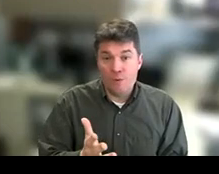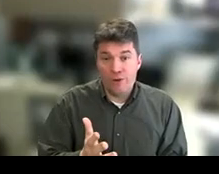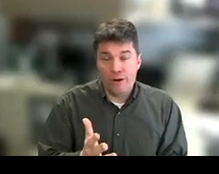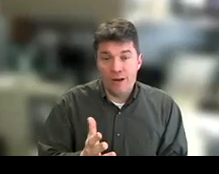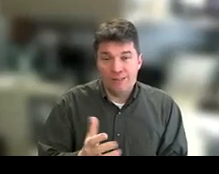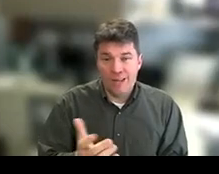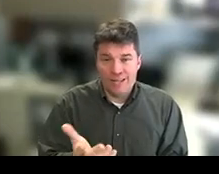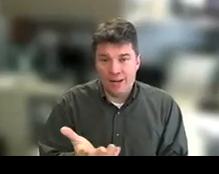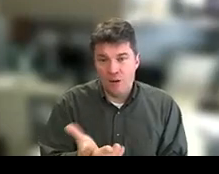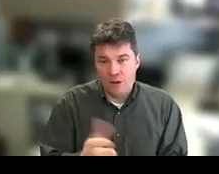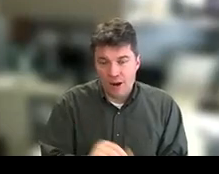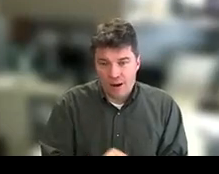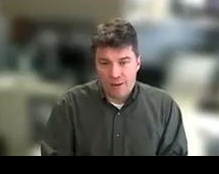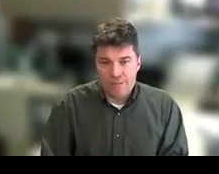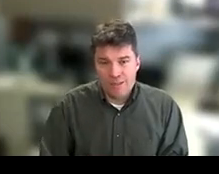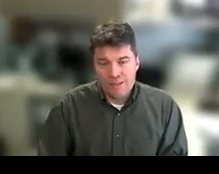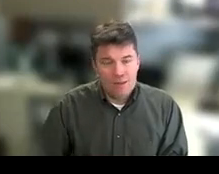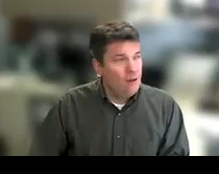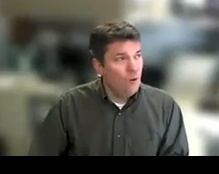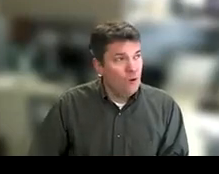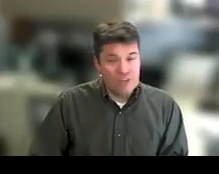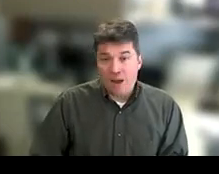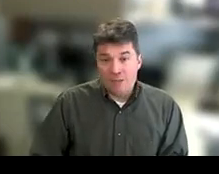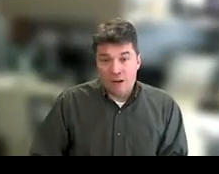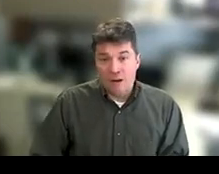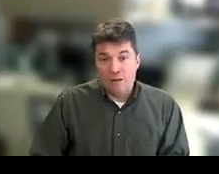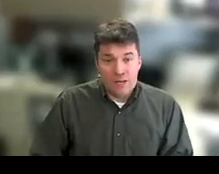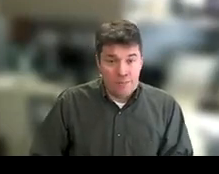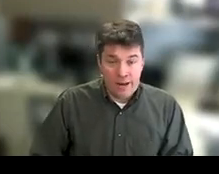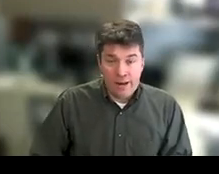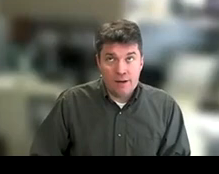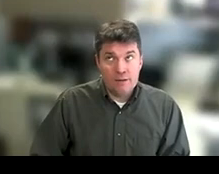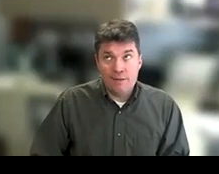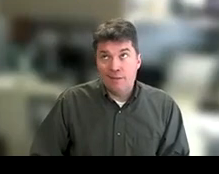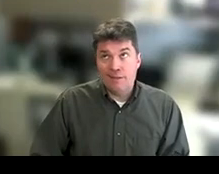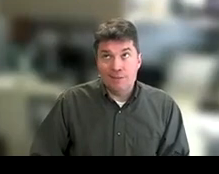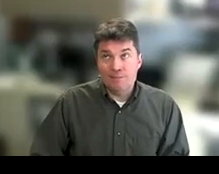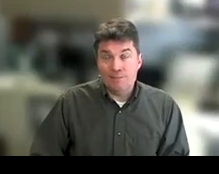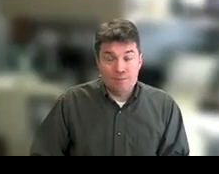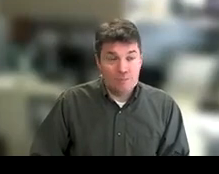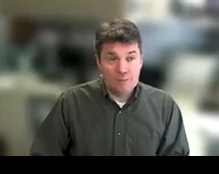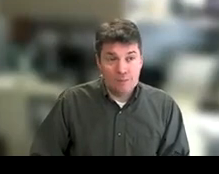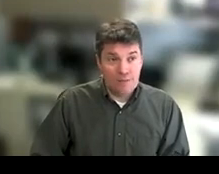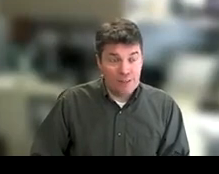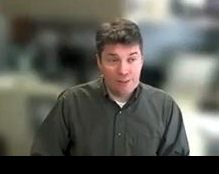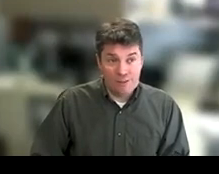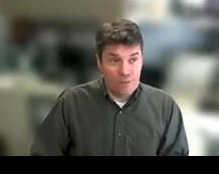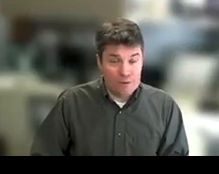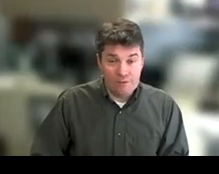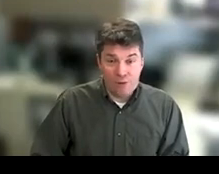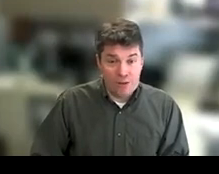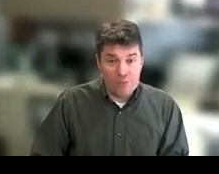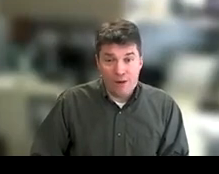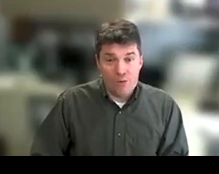websites for people with hearing loss, like diglo.com, or there's Amazon, eBay. I think